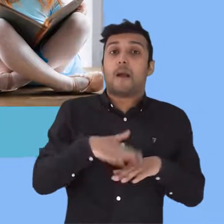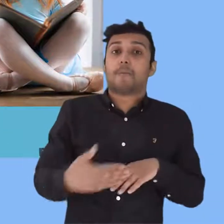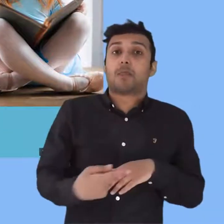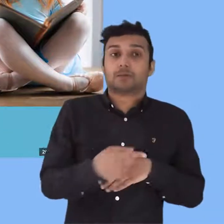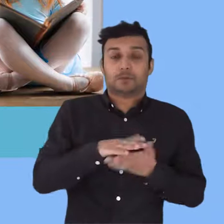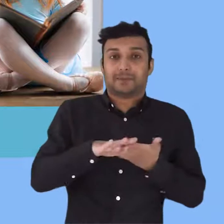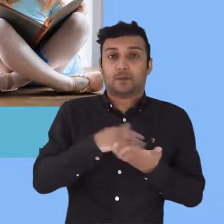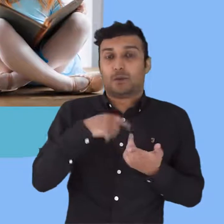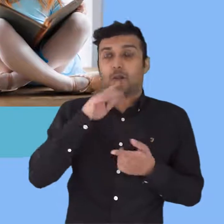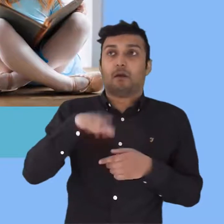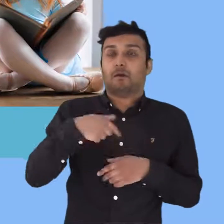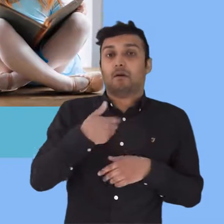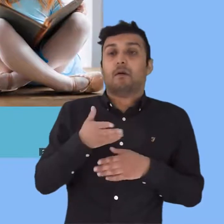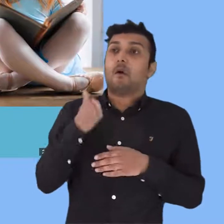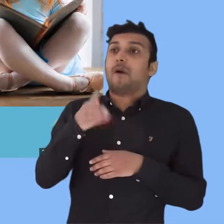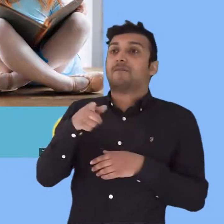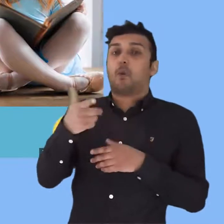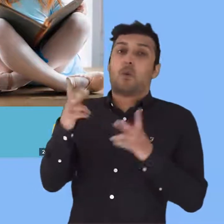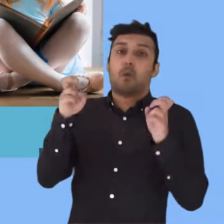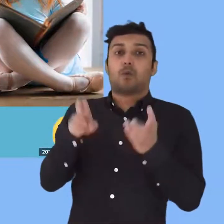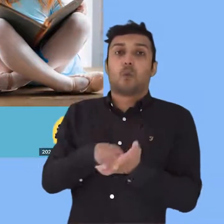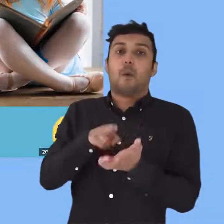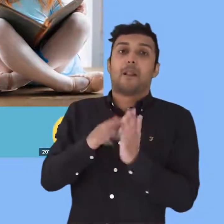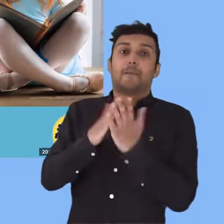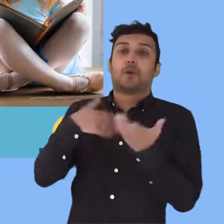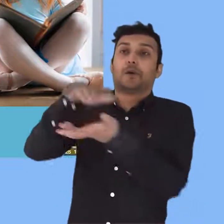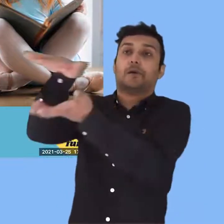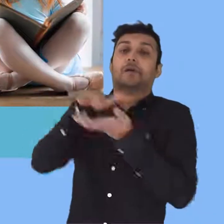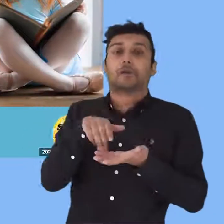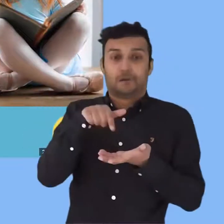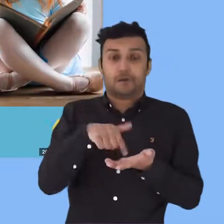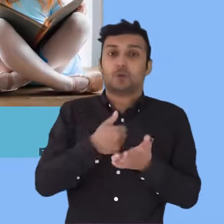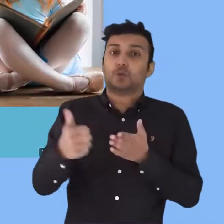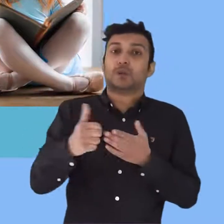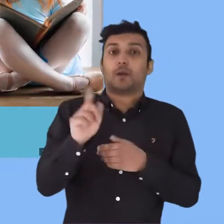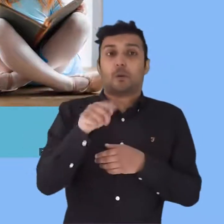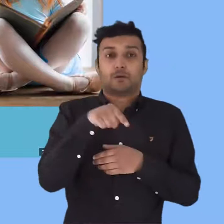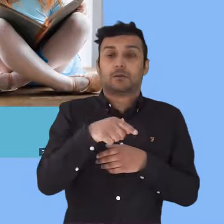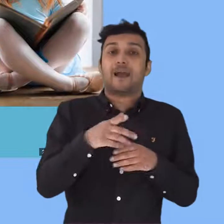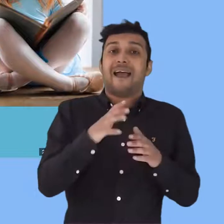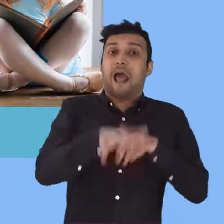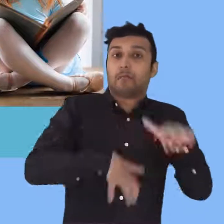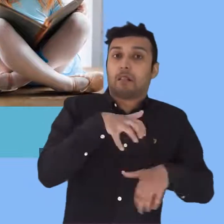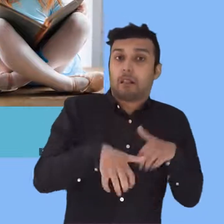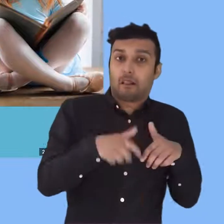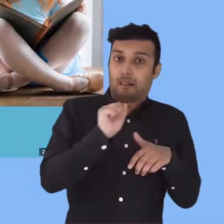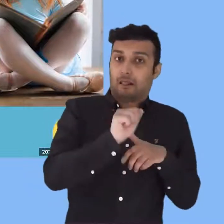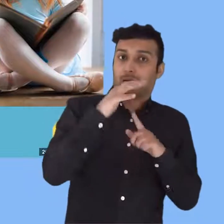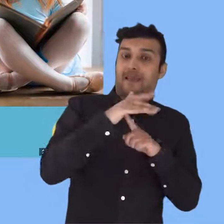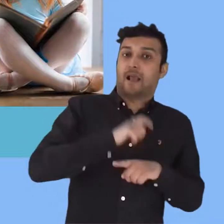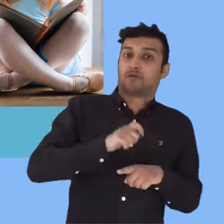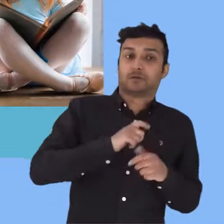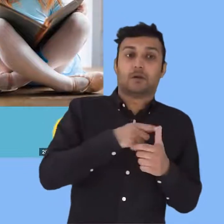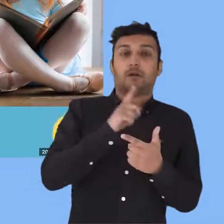the default, and the default is books that feature animals as main characters and white children as main